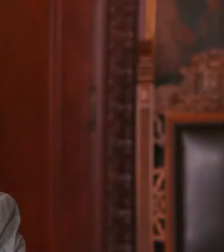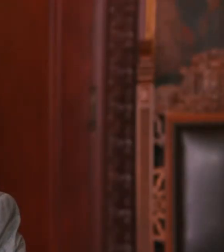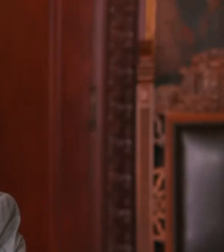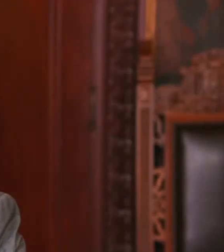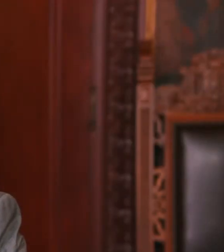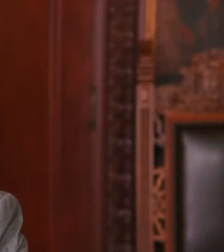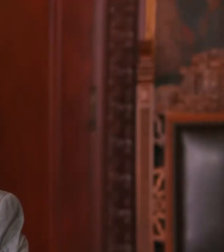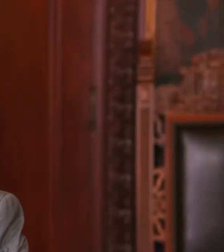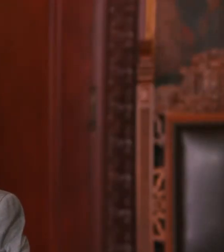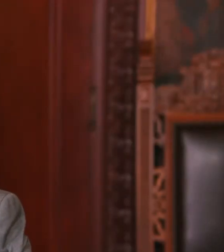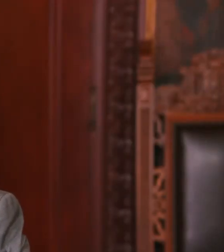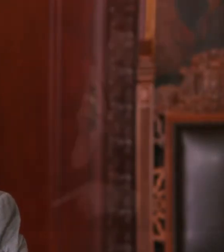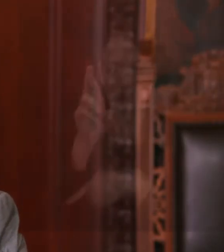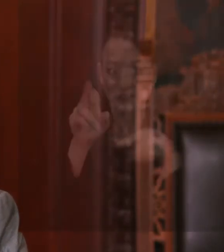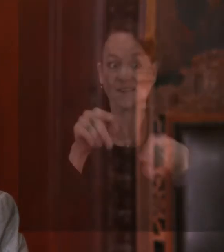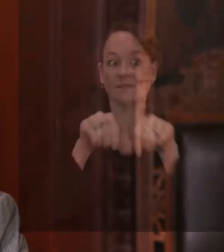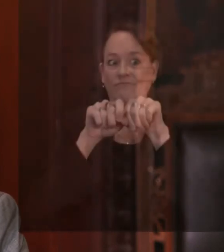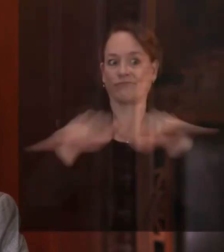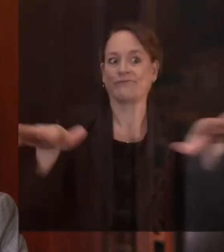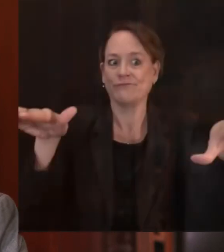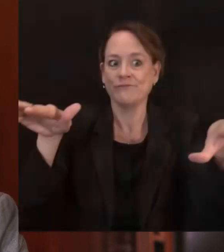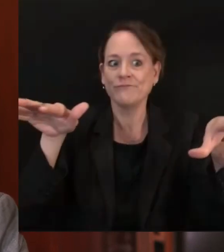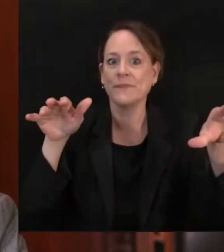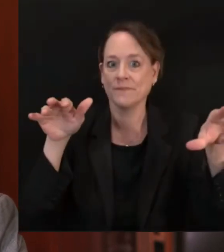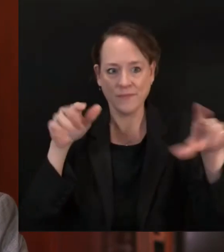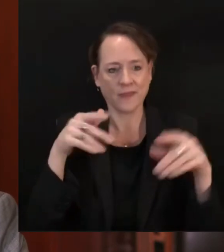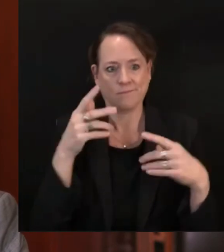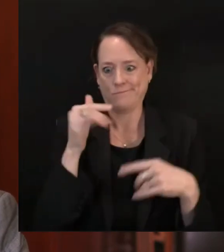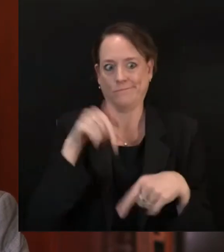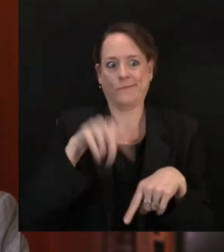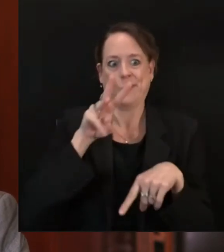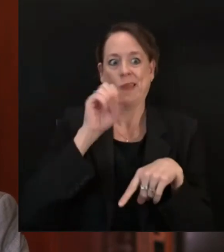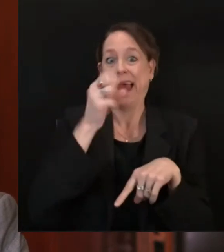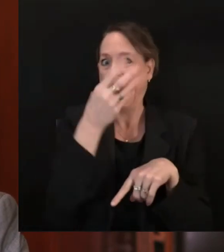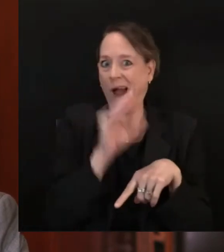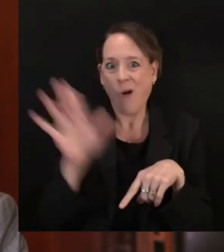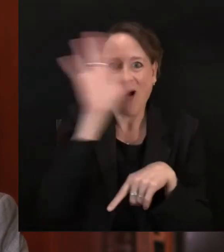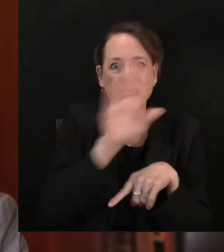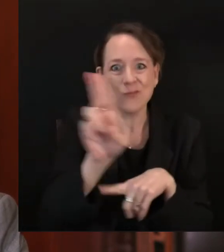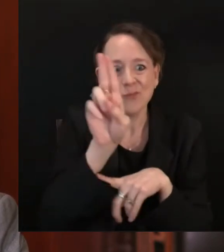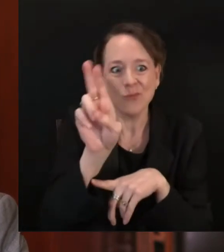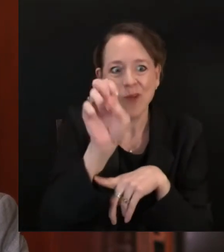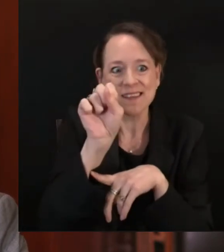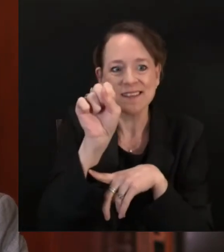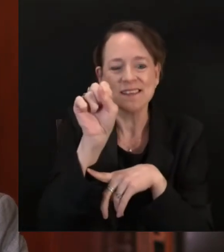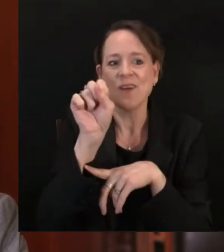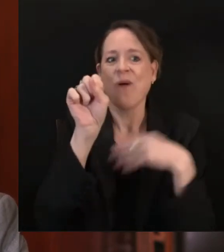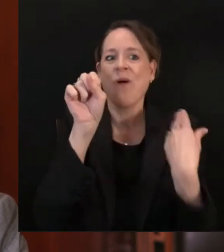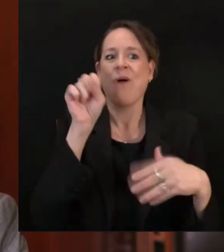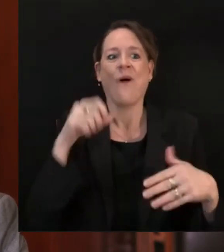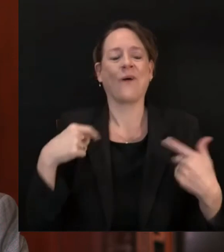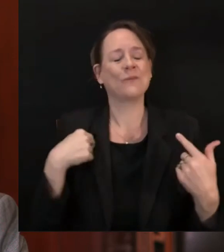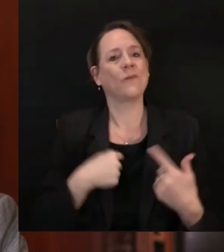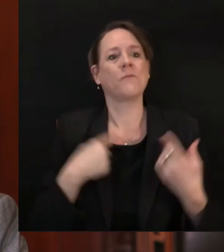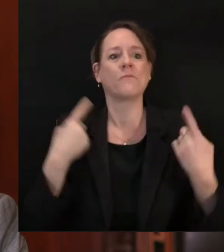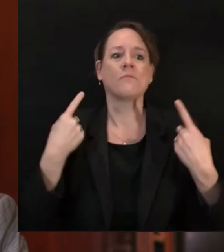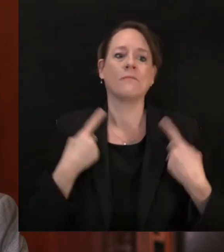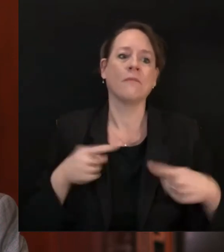a moment I know many of us had been anxiously awaiting. And this week, we announced the Moderna vaccine